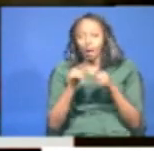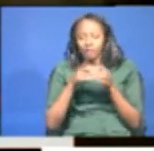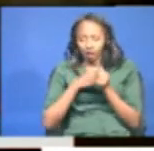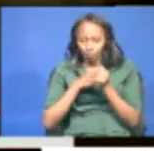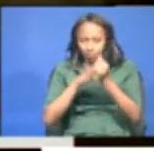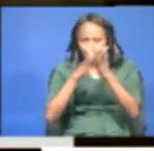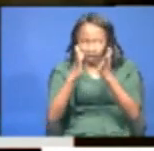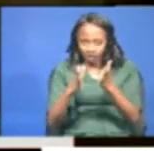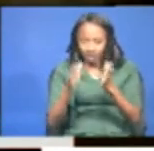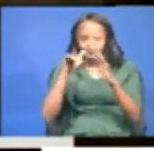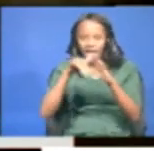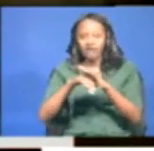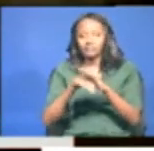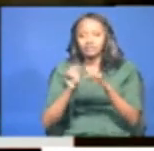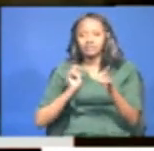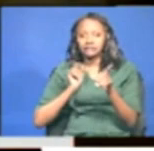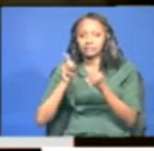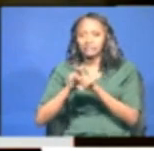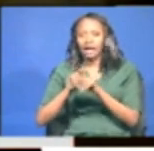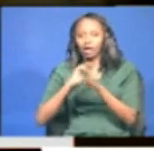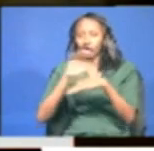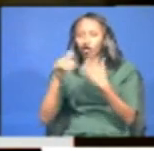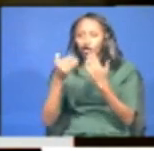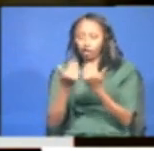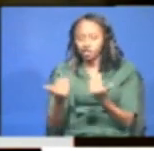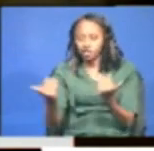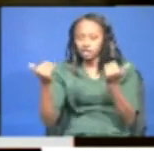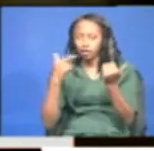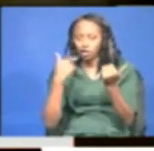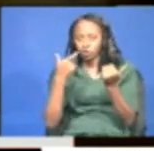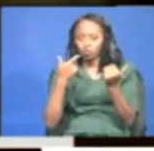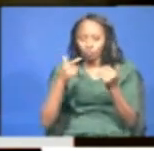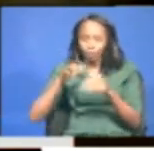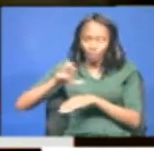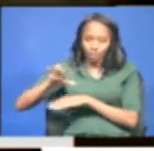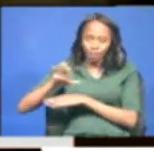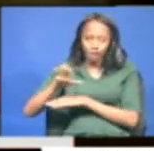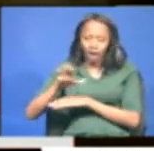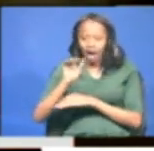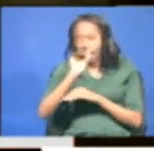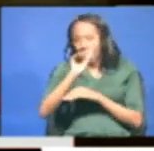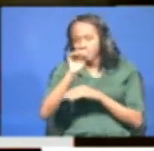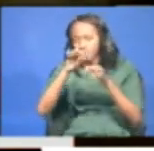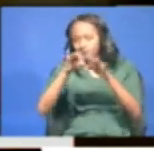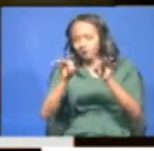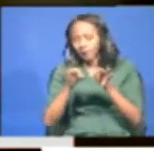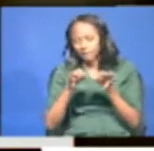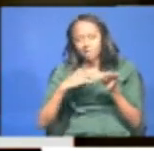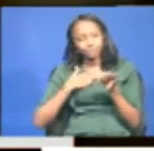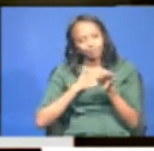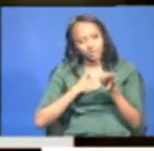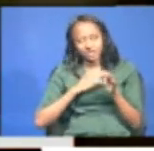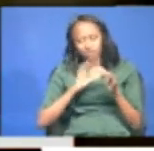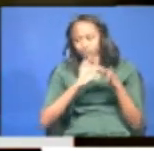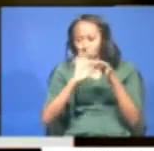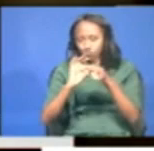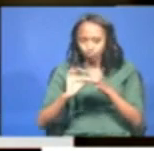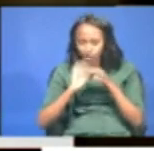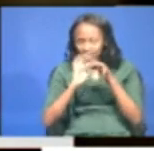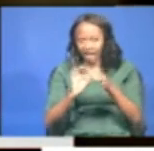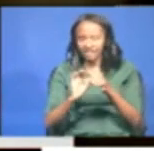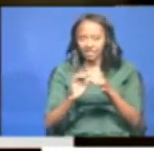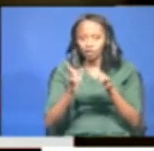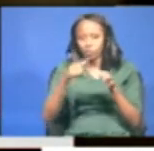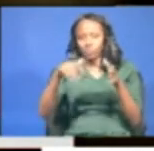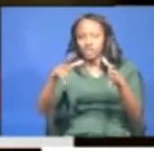sisters and our children who have been left behind. And I ask our family to stay united. And we have accepted what